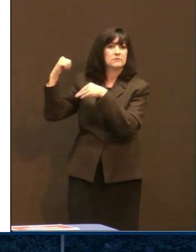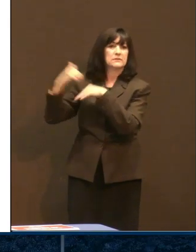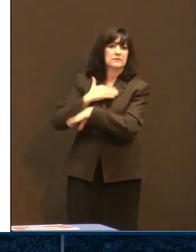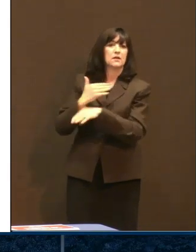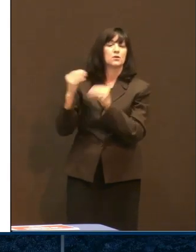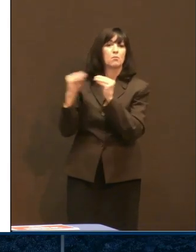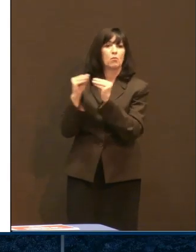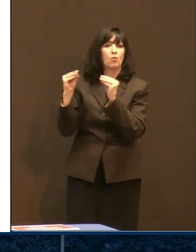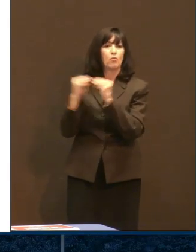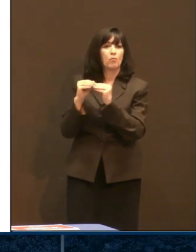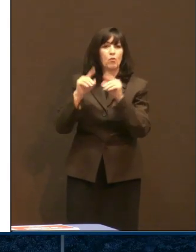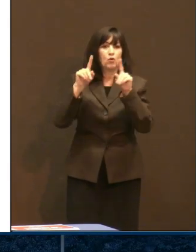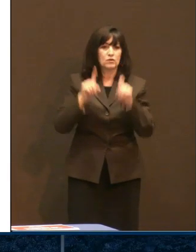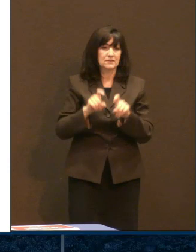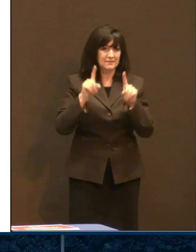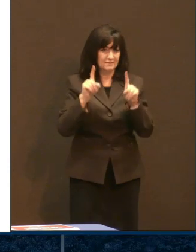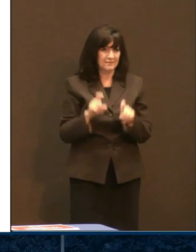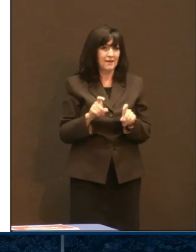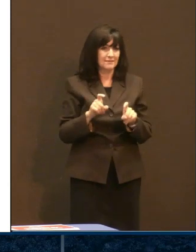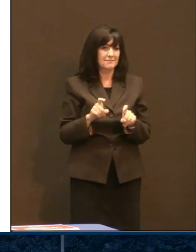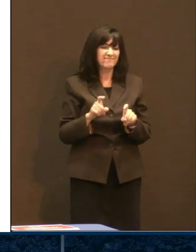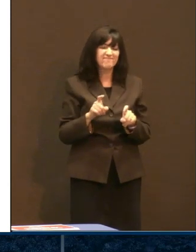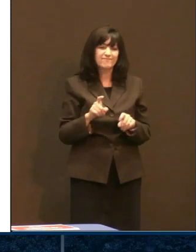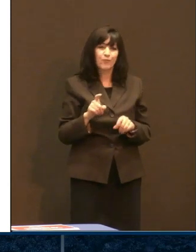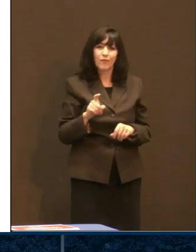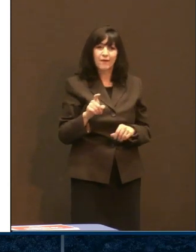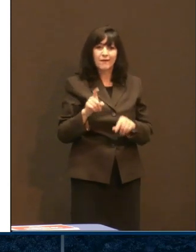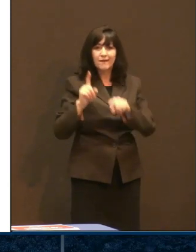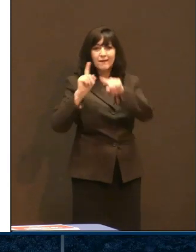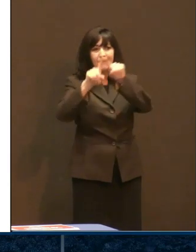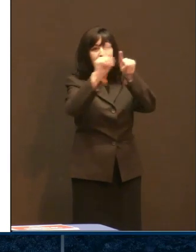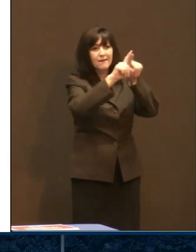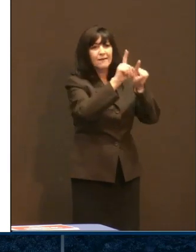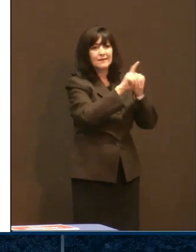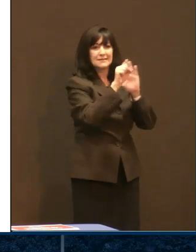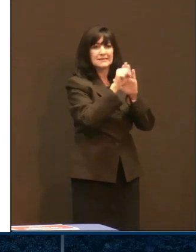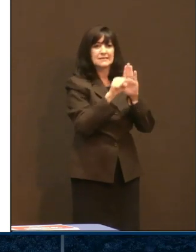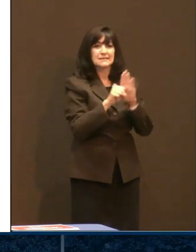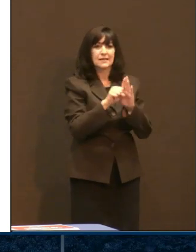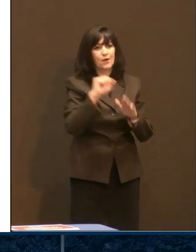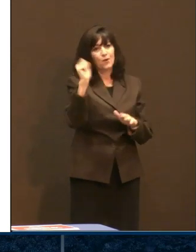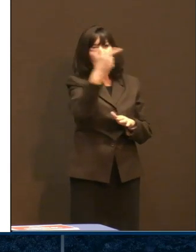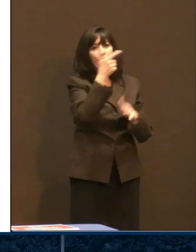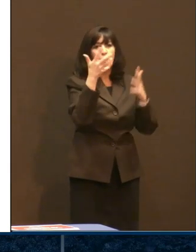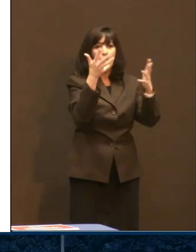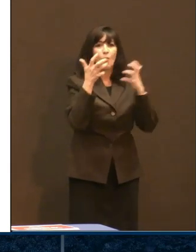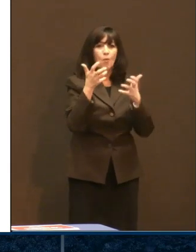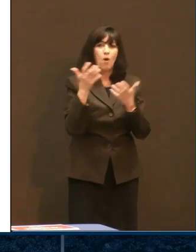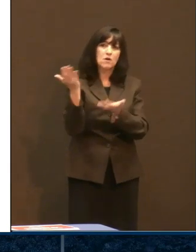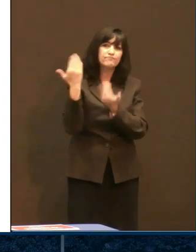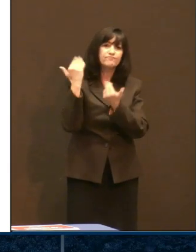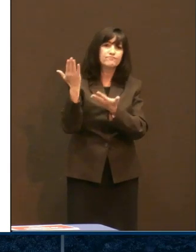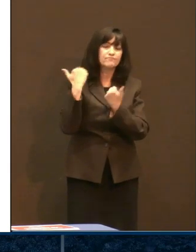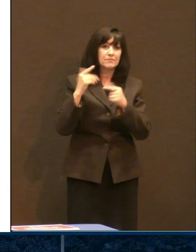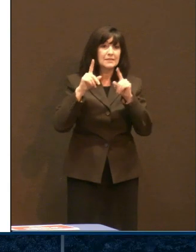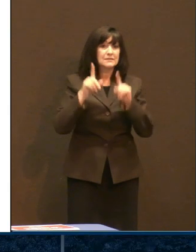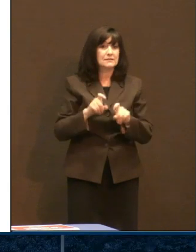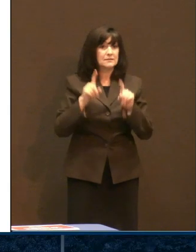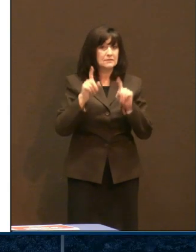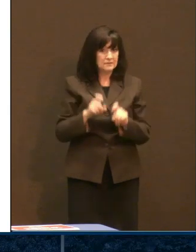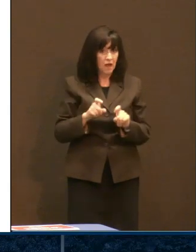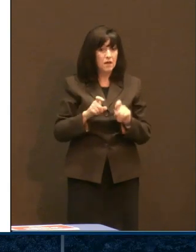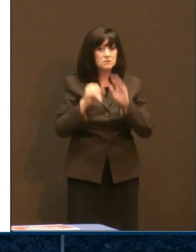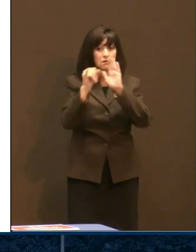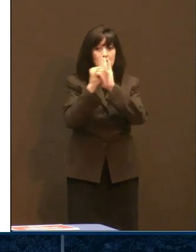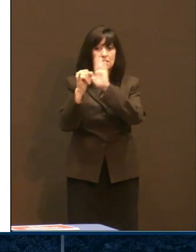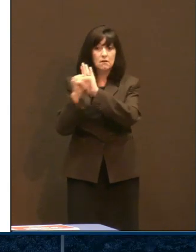start to move to the next phase, ramping up testing in order to allow people to go back to work and circulate more. So we'll be managing that